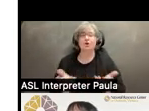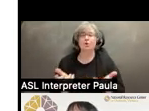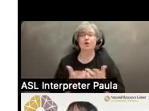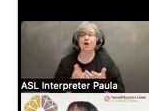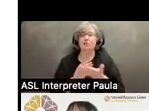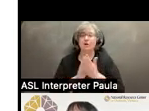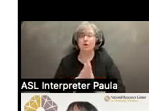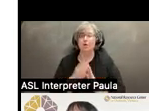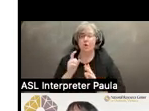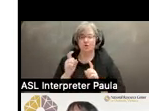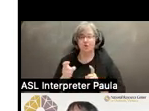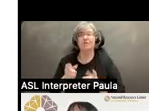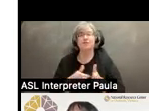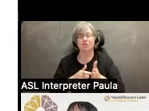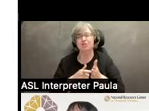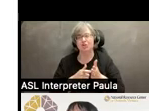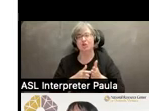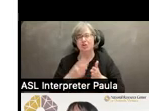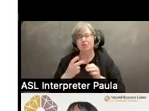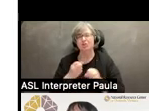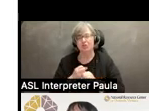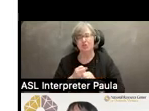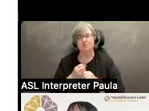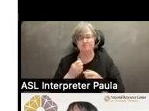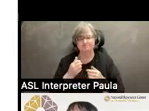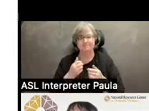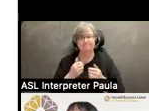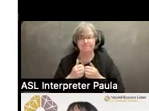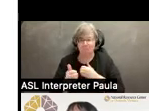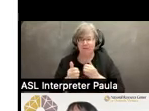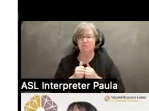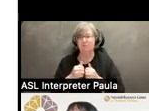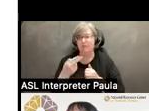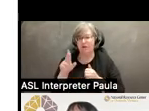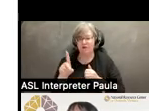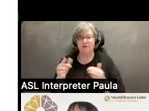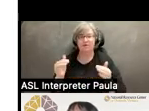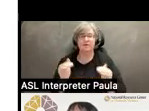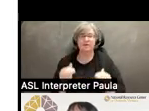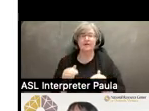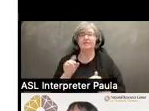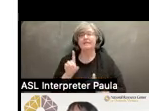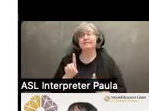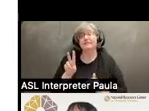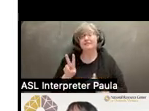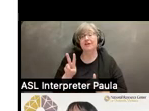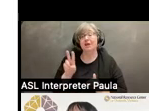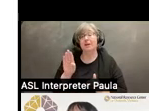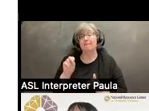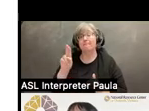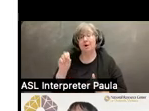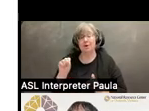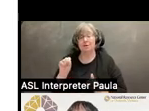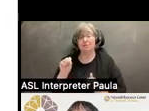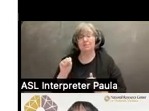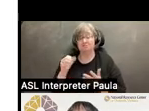one grant. It took about 2 years to get that go through HUD, but we did that. And then DV Bonus World came along. And for those of you who are